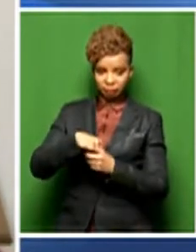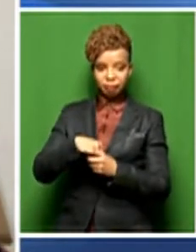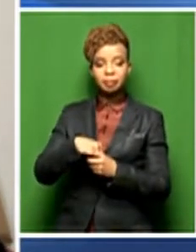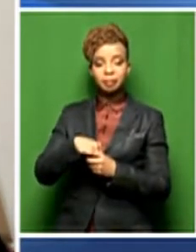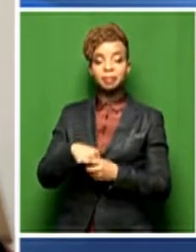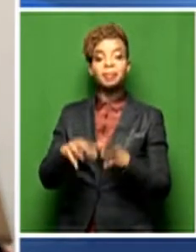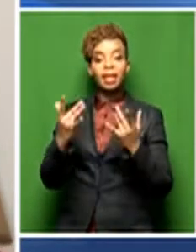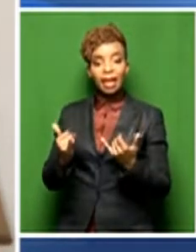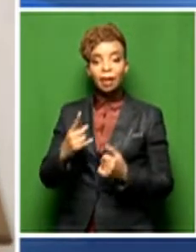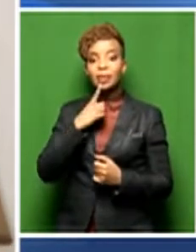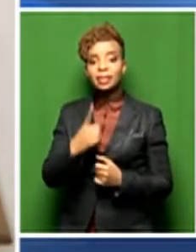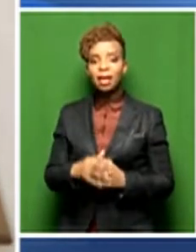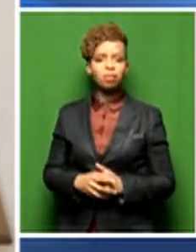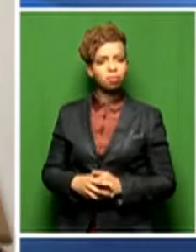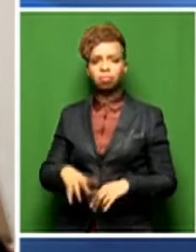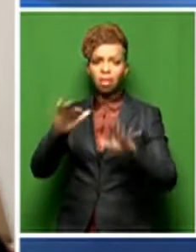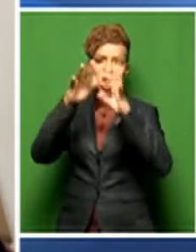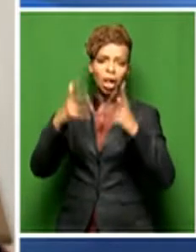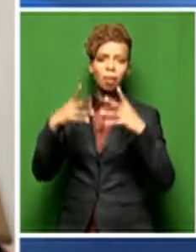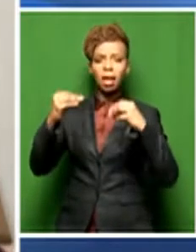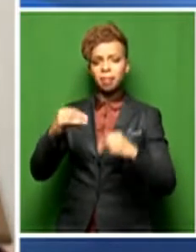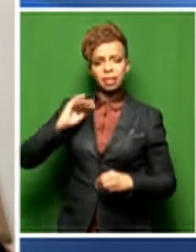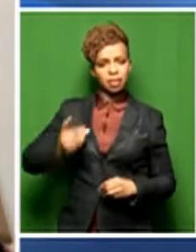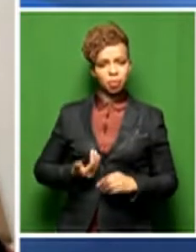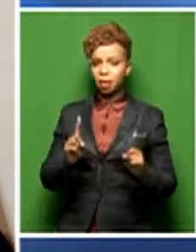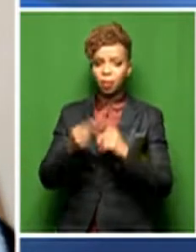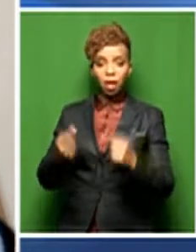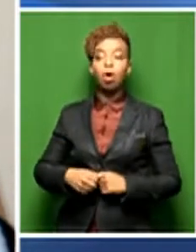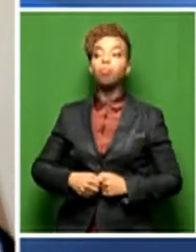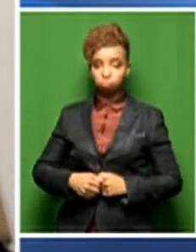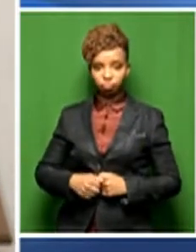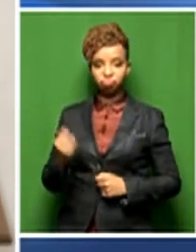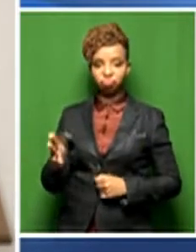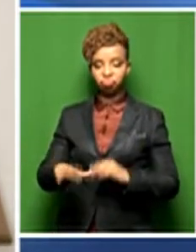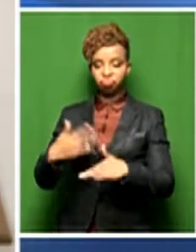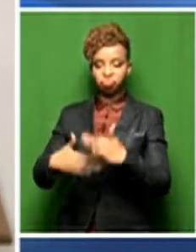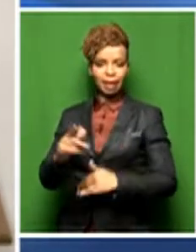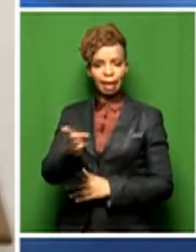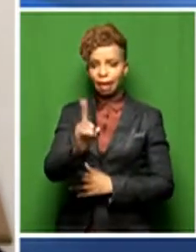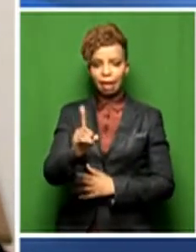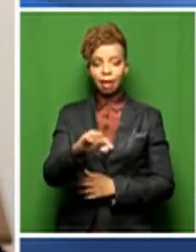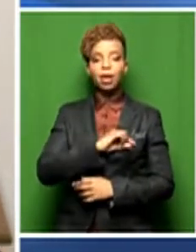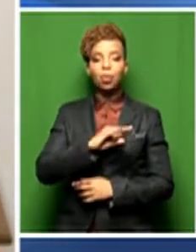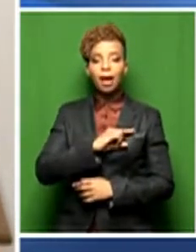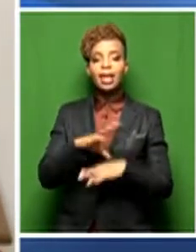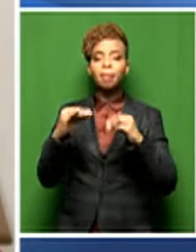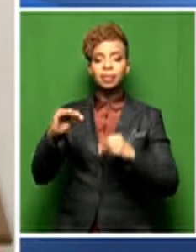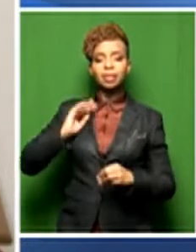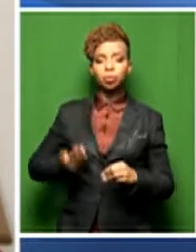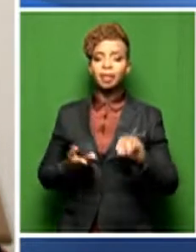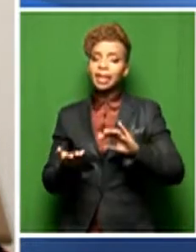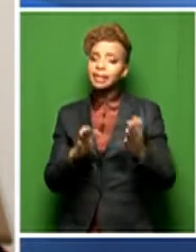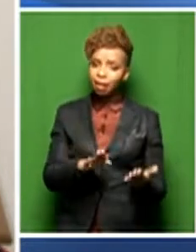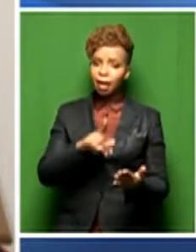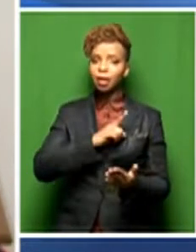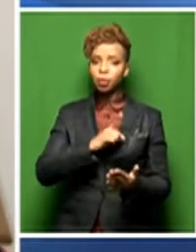cannot allow this, because we have seen business women dying because of gender-based violence. We have seen corporate women dying because